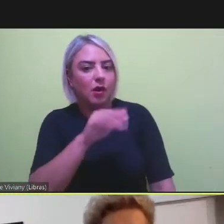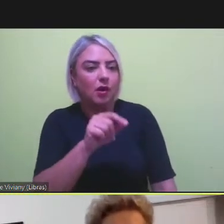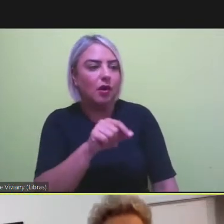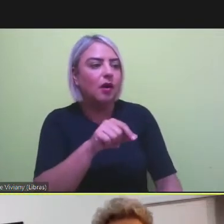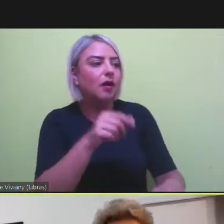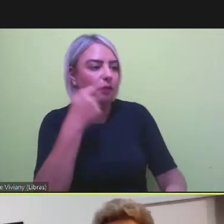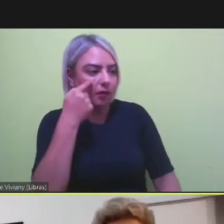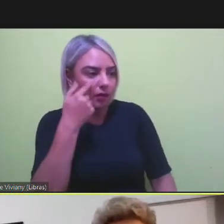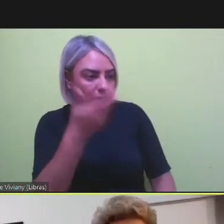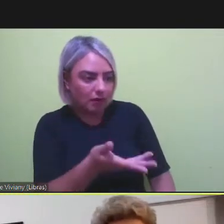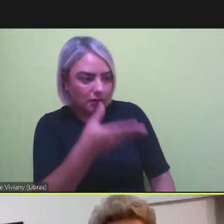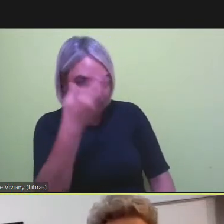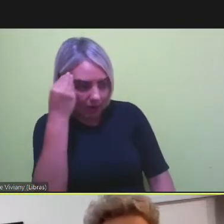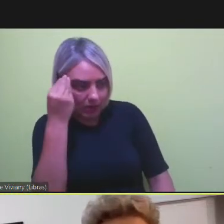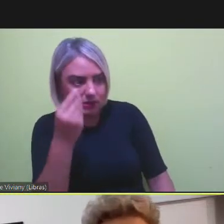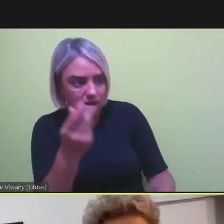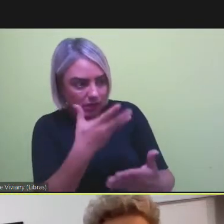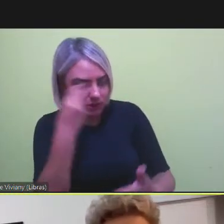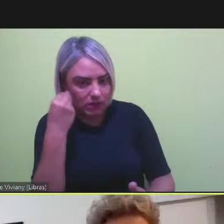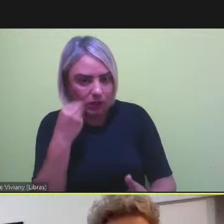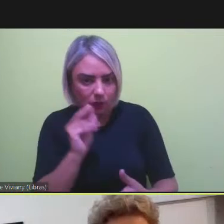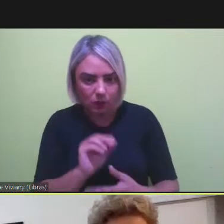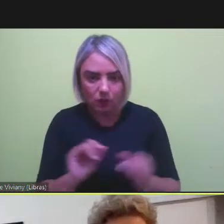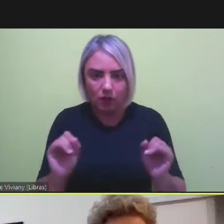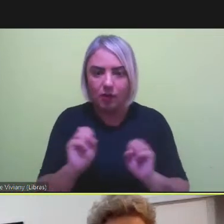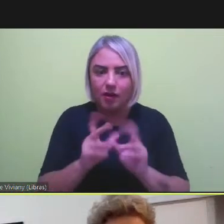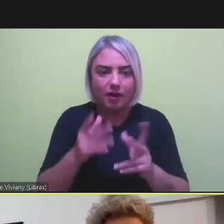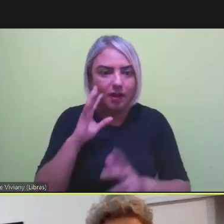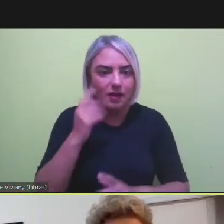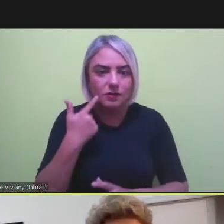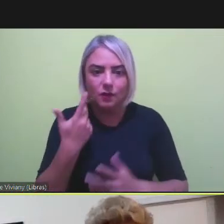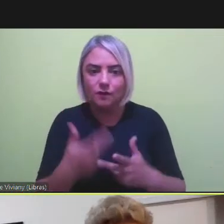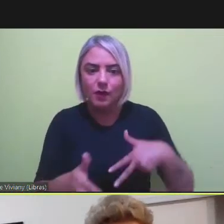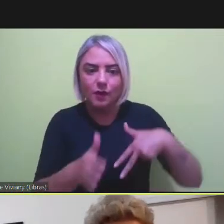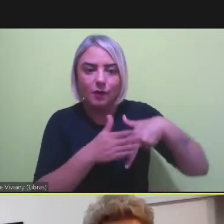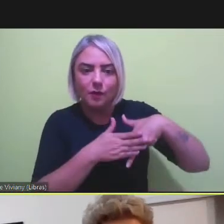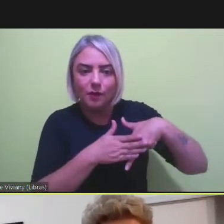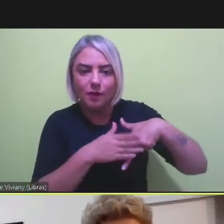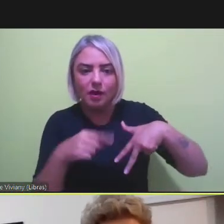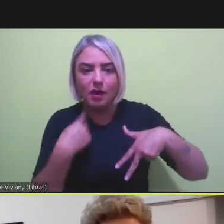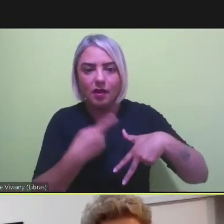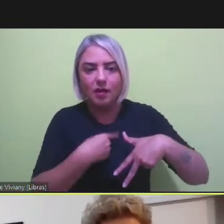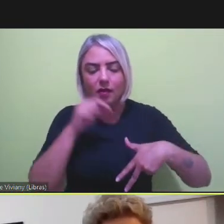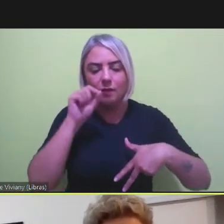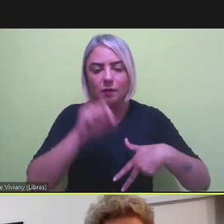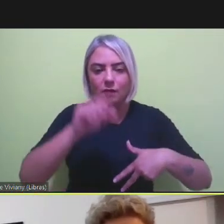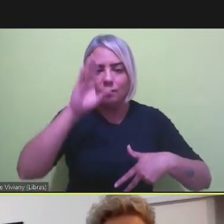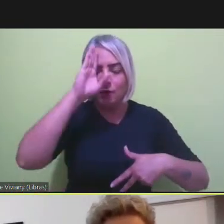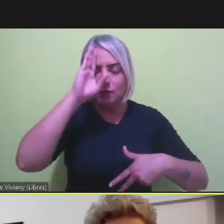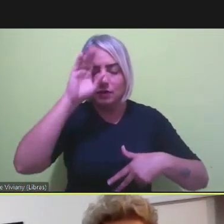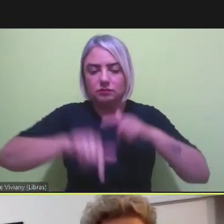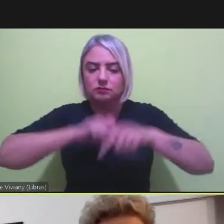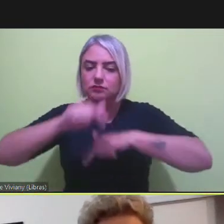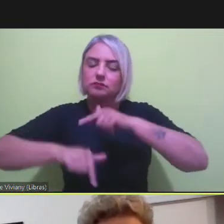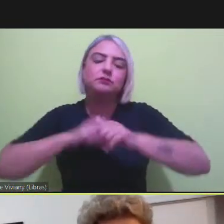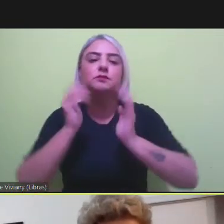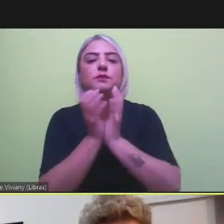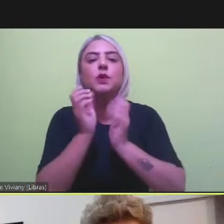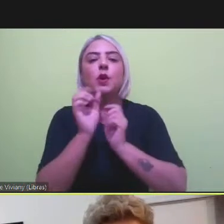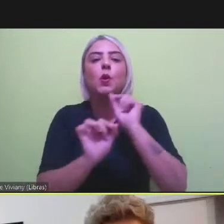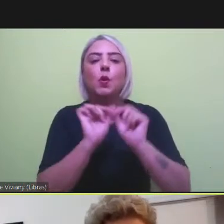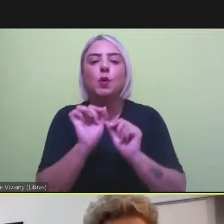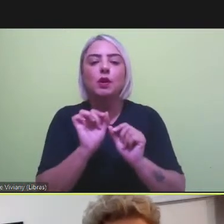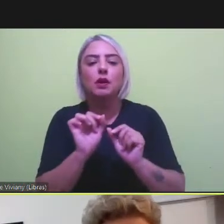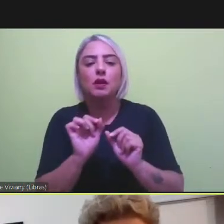say to our colleague, you know what, I think this aspect here, this thing you forgot, and then to solve the problem of the patient. And our